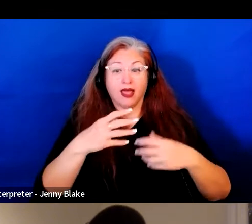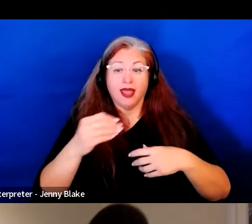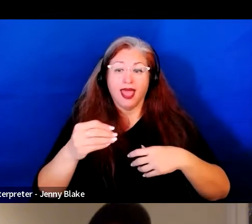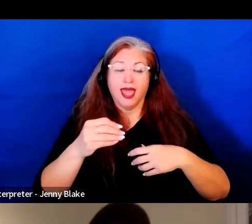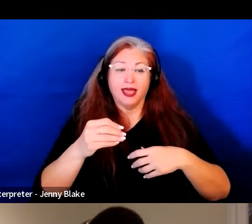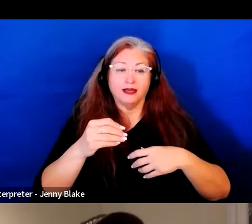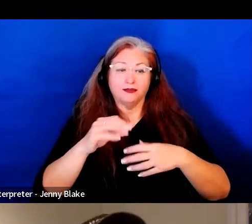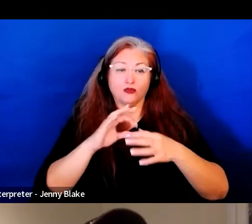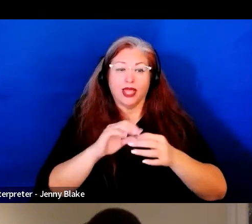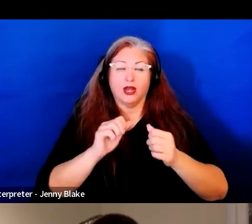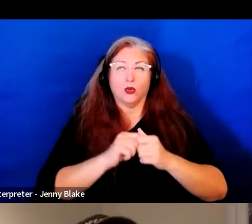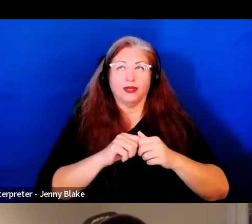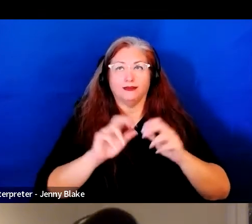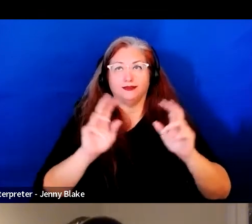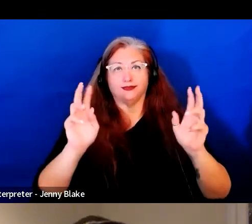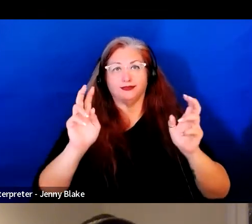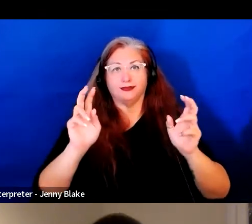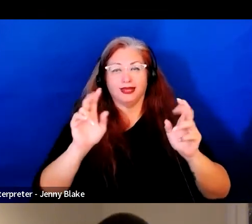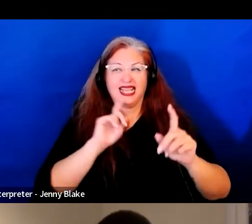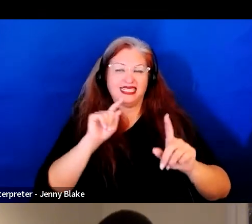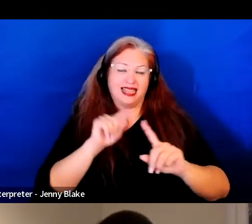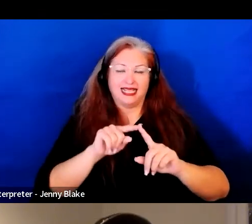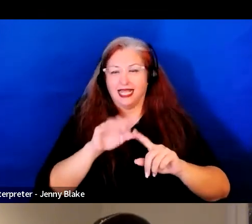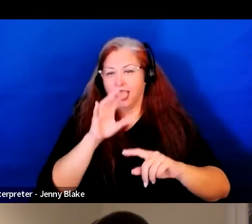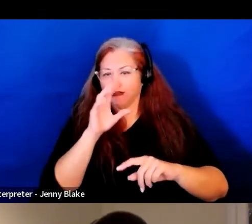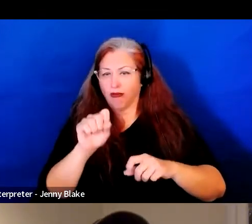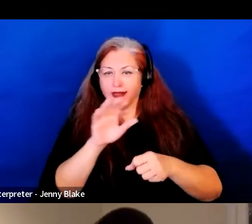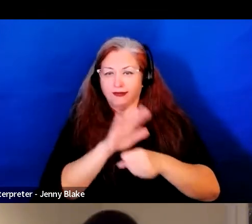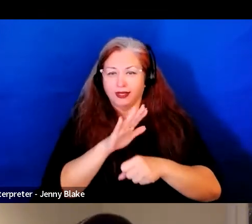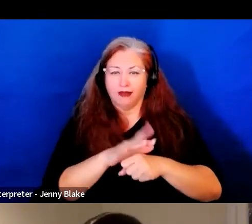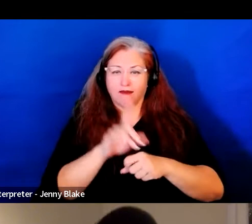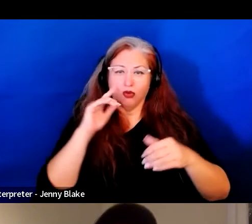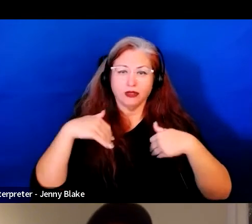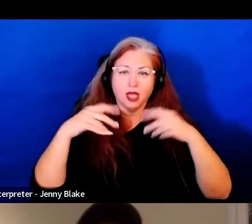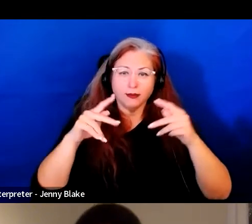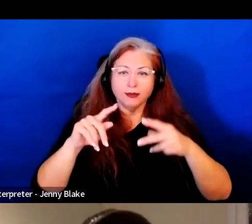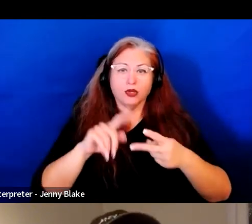of essentially questioning, is this attractive enough to young people? Is it